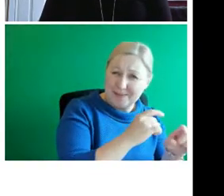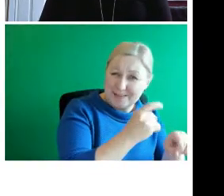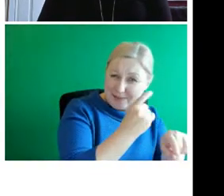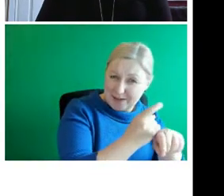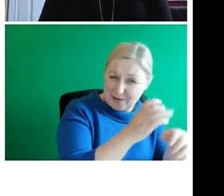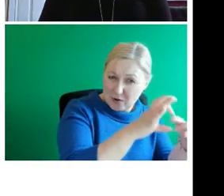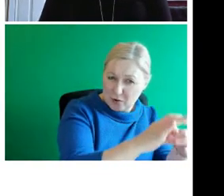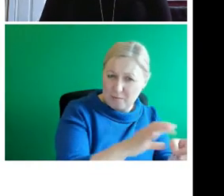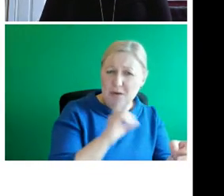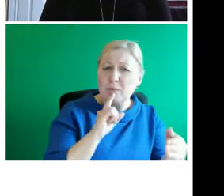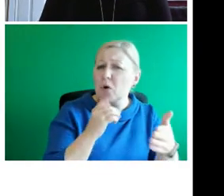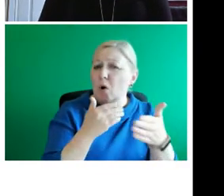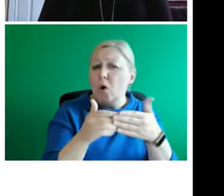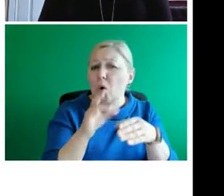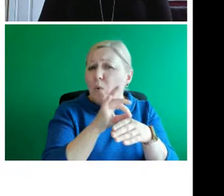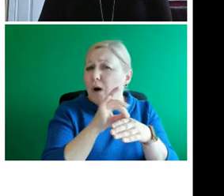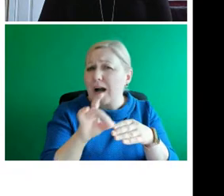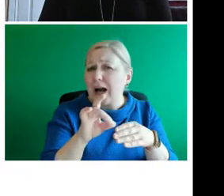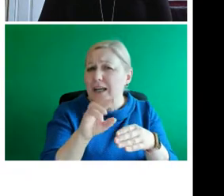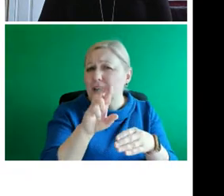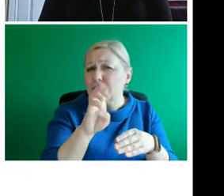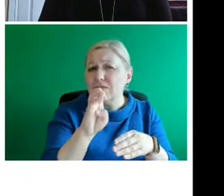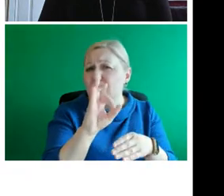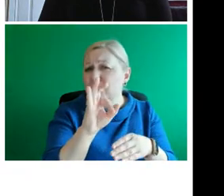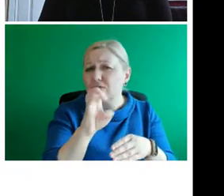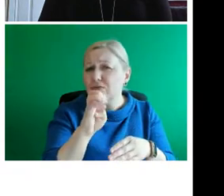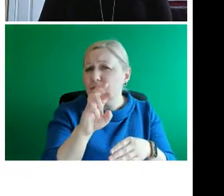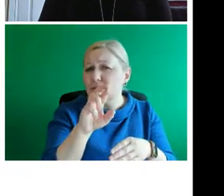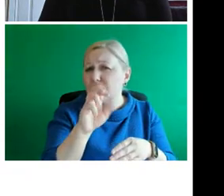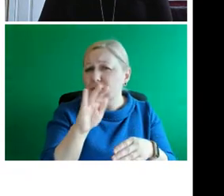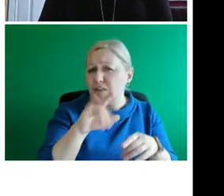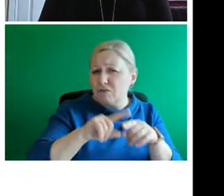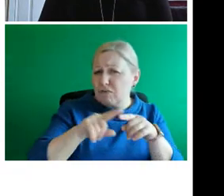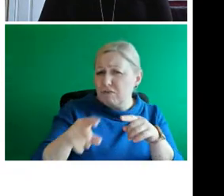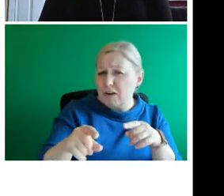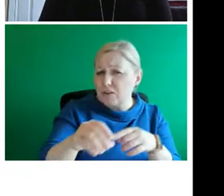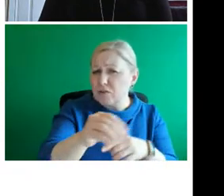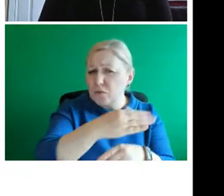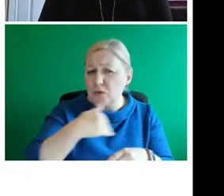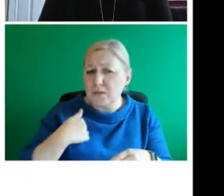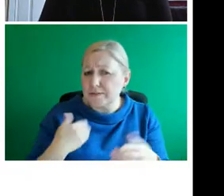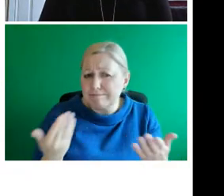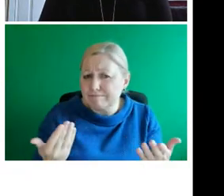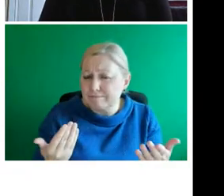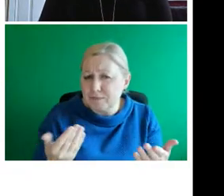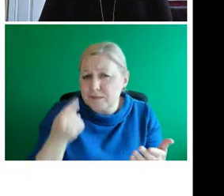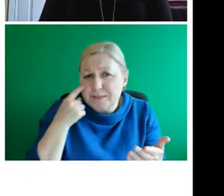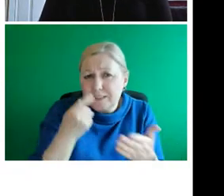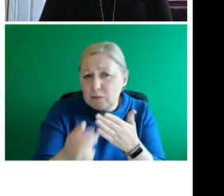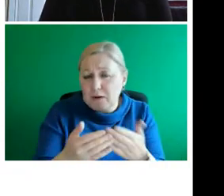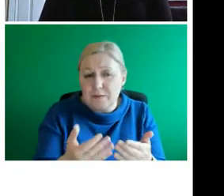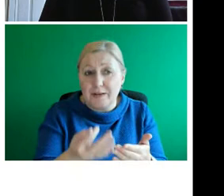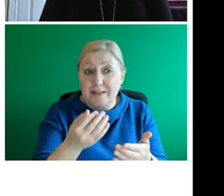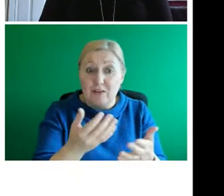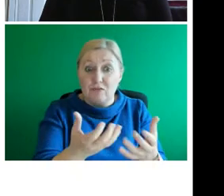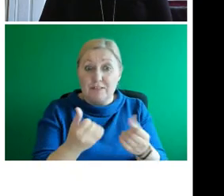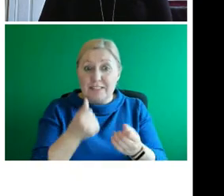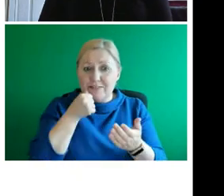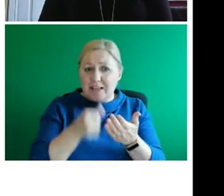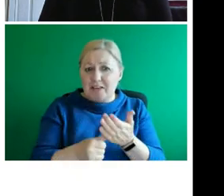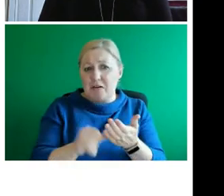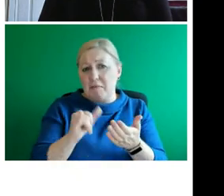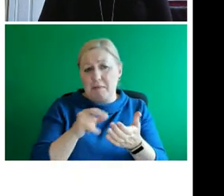move on to the next slide there, please, Cormac. So the biggest thing I see on the referral letters coming into us are sleep